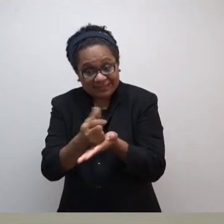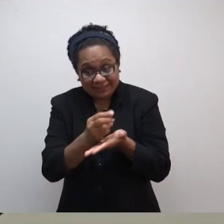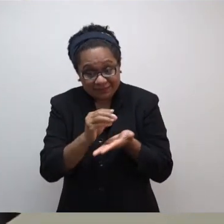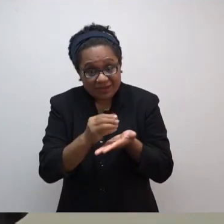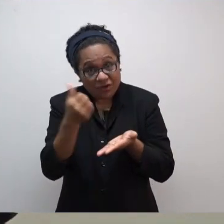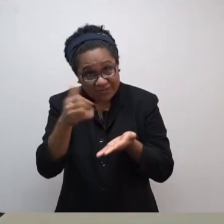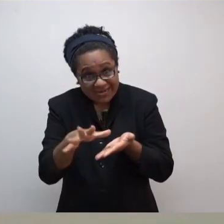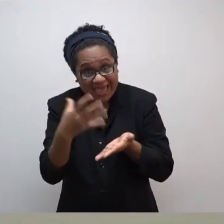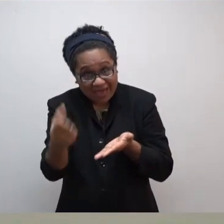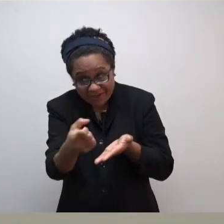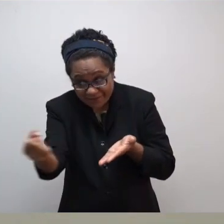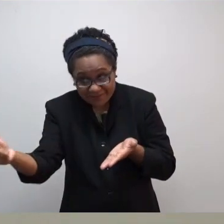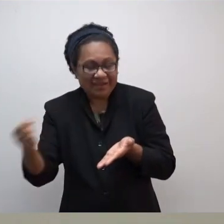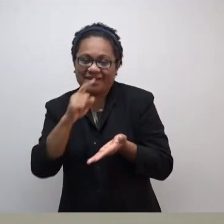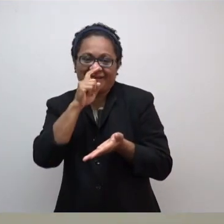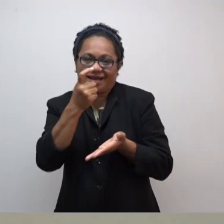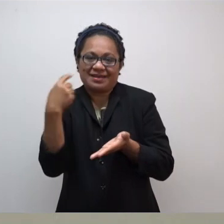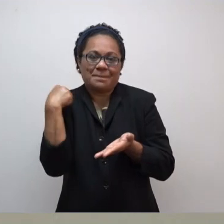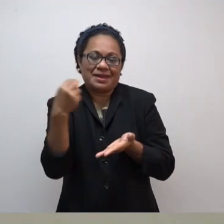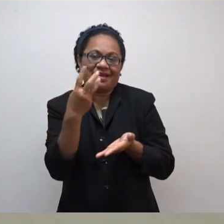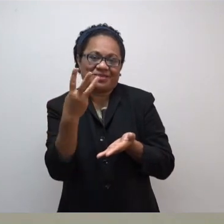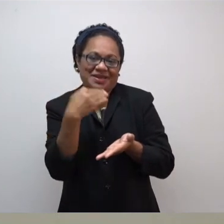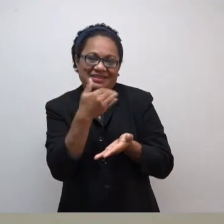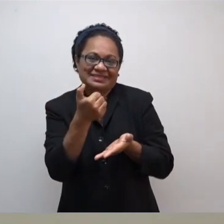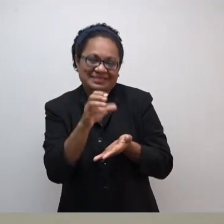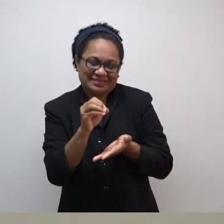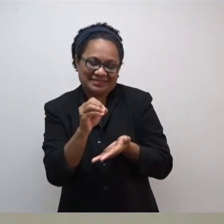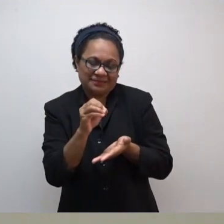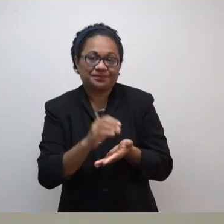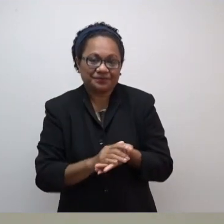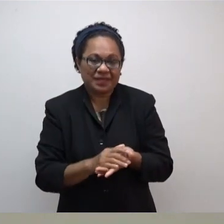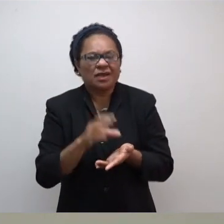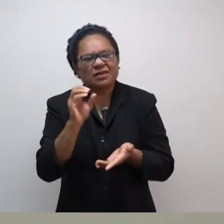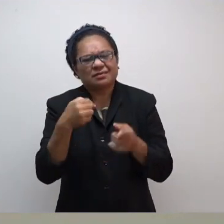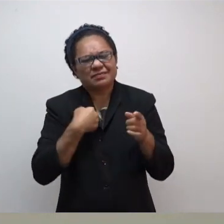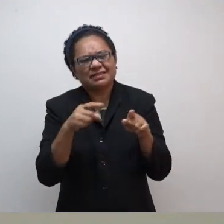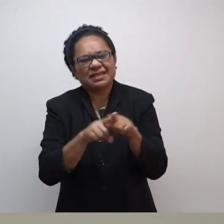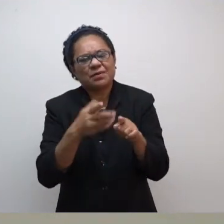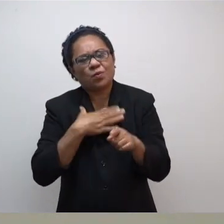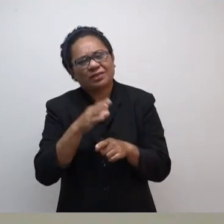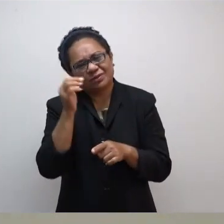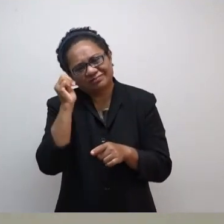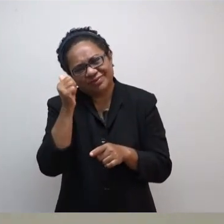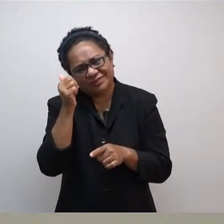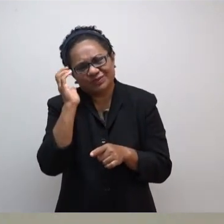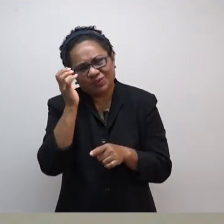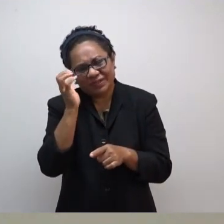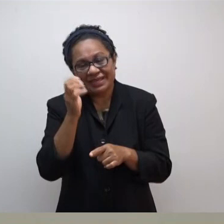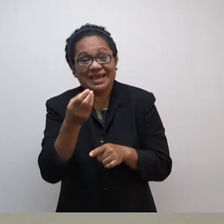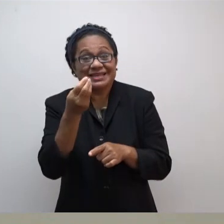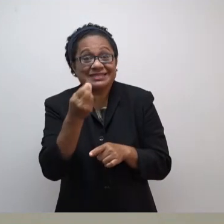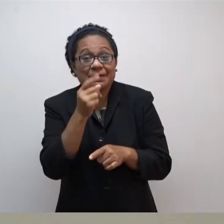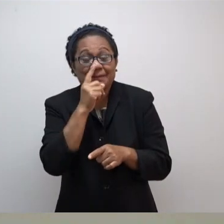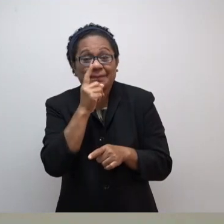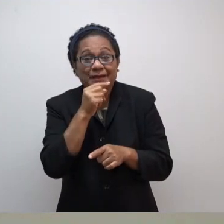eligible. I also wanted to highlight, and in fact apologize to some of the people who have, it's taken